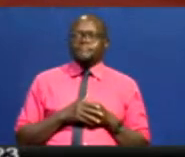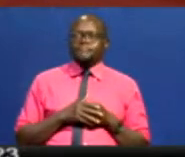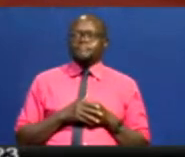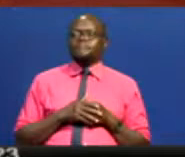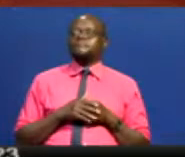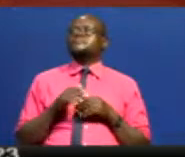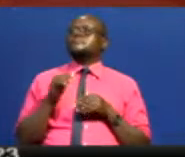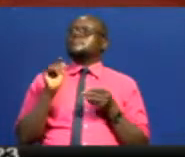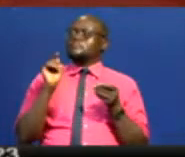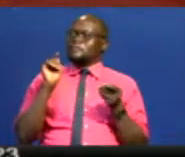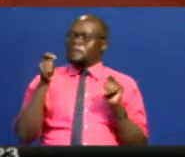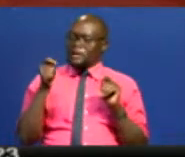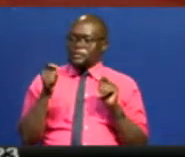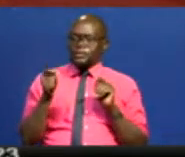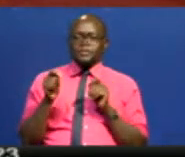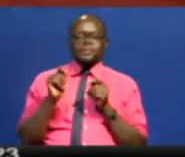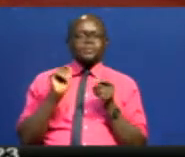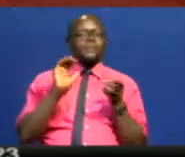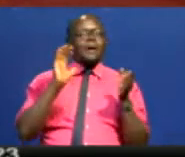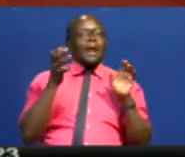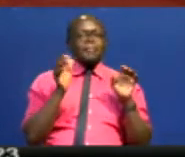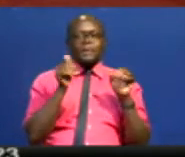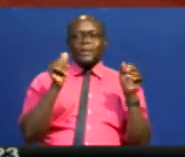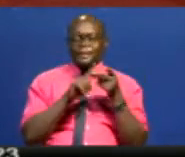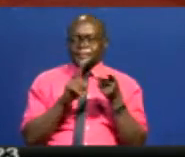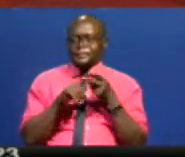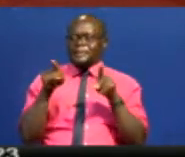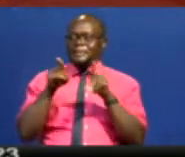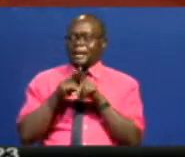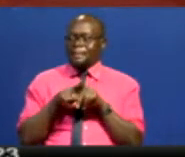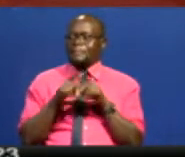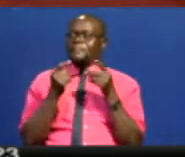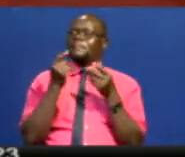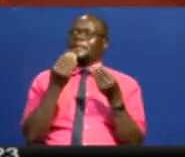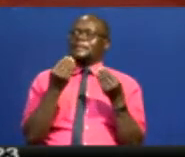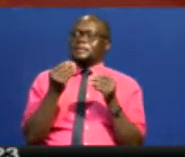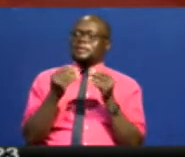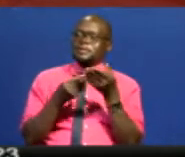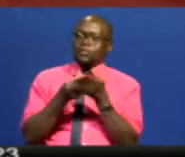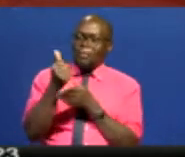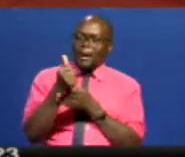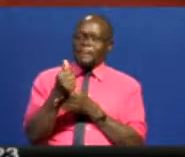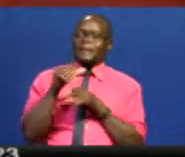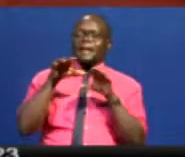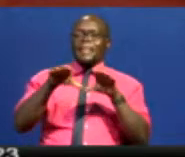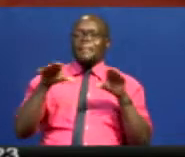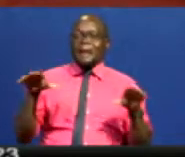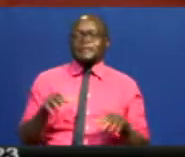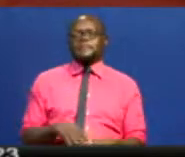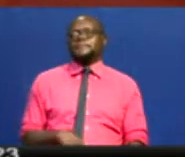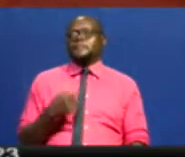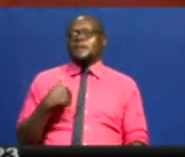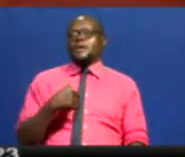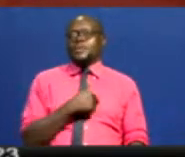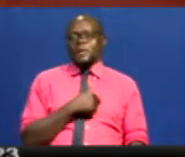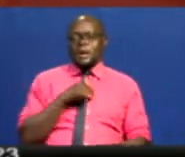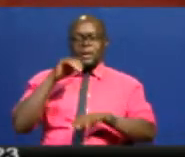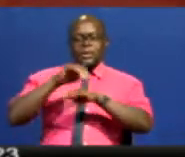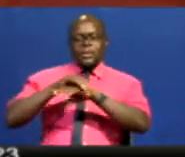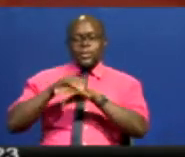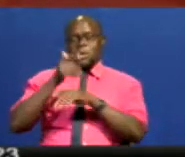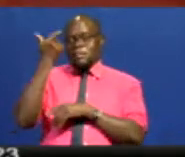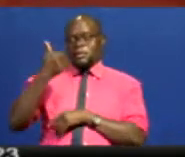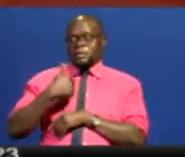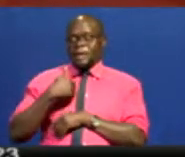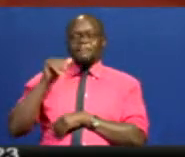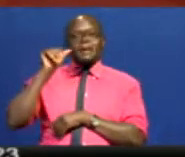are climate adaptive, which to me are easily accessible by our people. I think we are favored by having a very